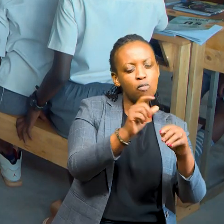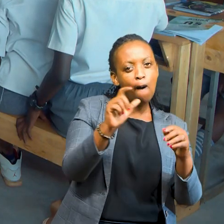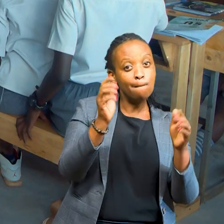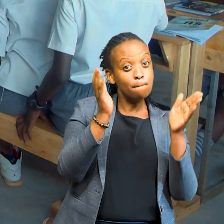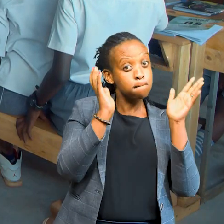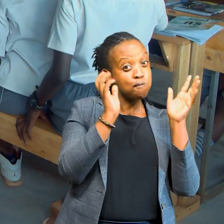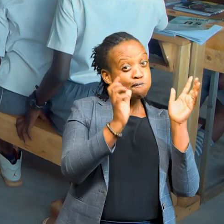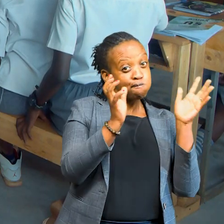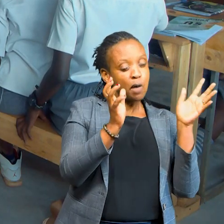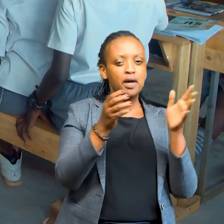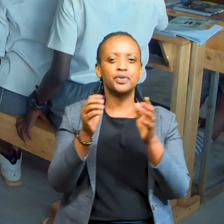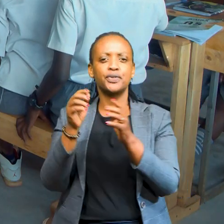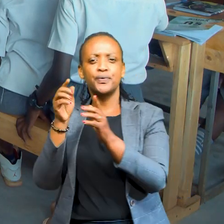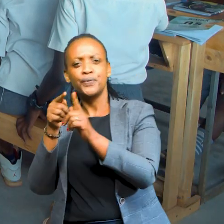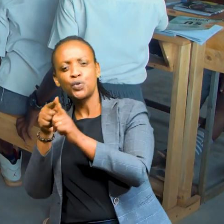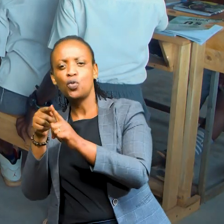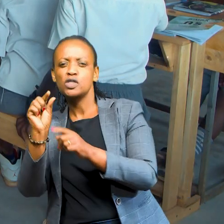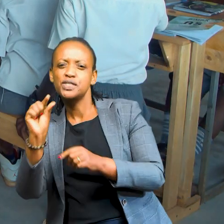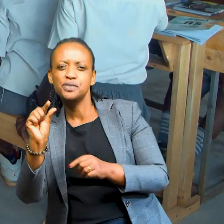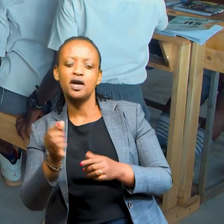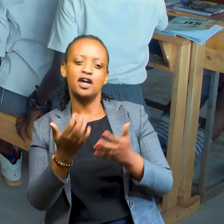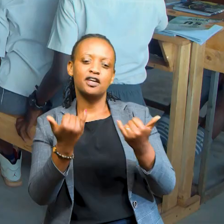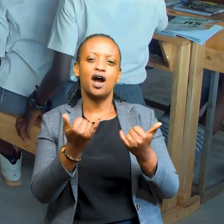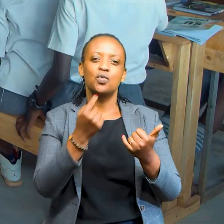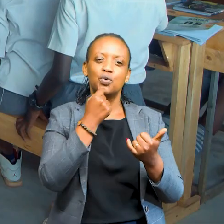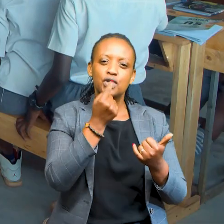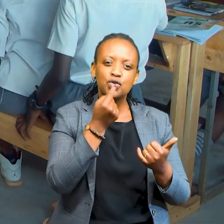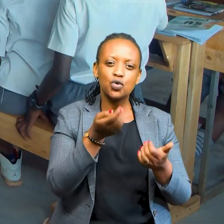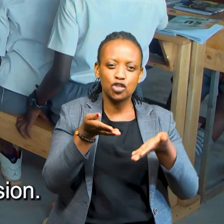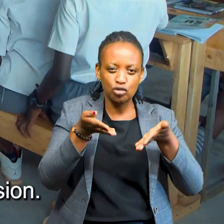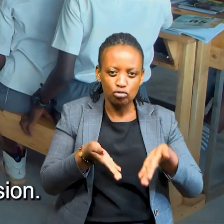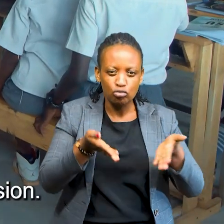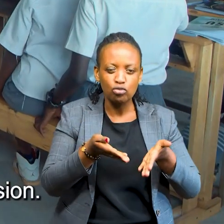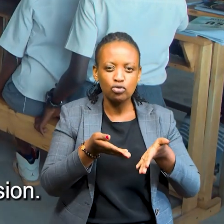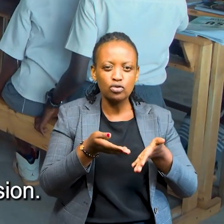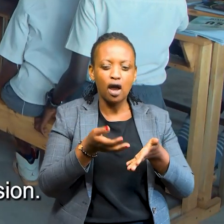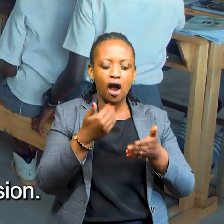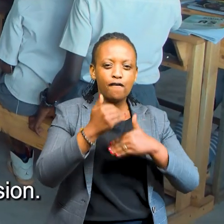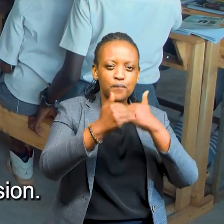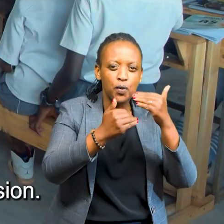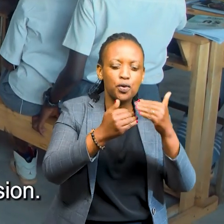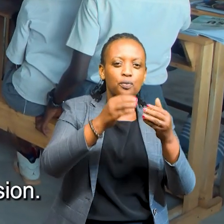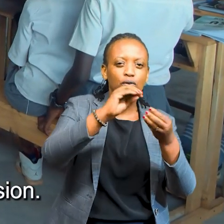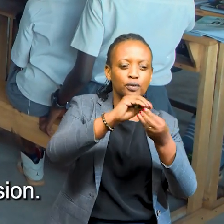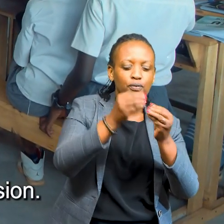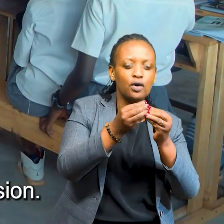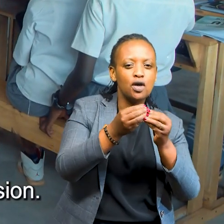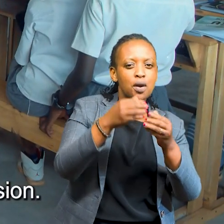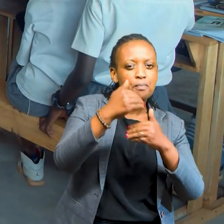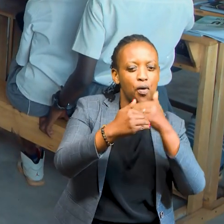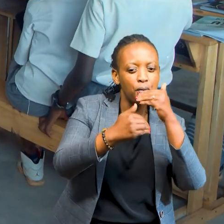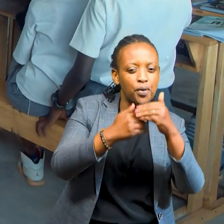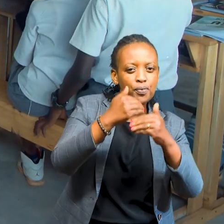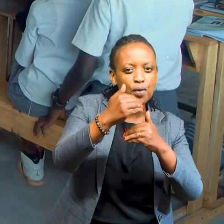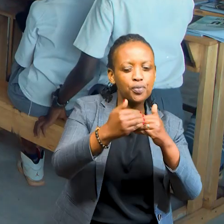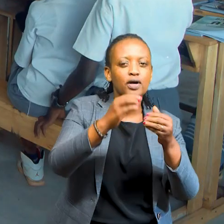Numbers from biggest to smallest. Okay, our lesson of today is arithmetic